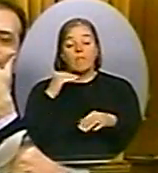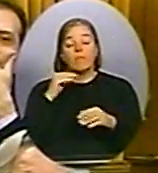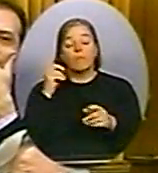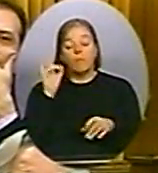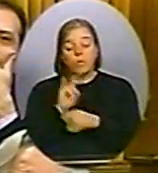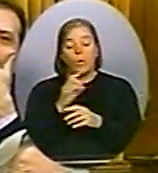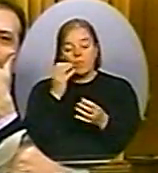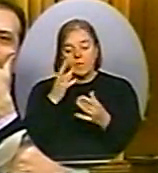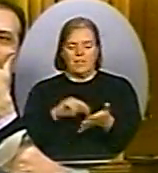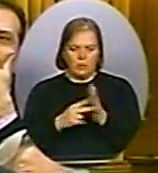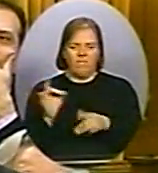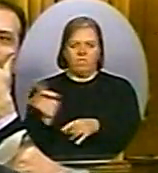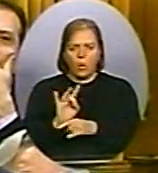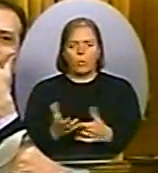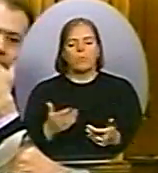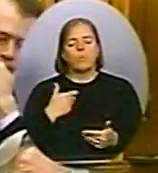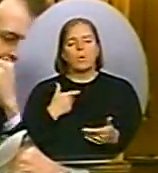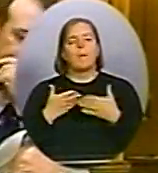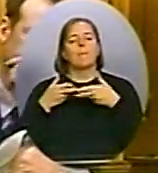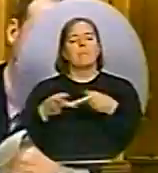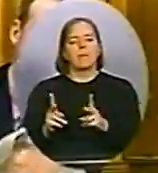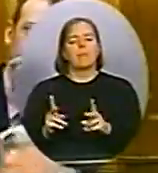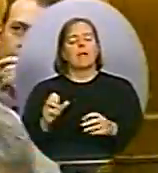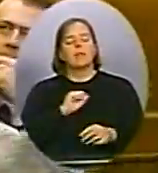the Senate to live like it's above the law? The